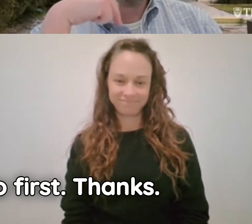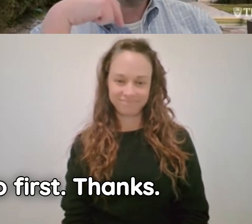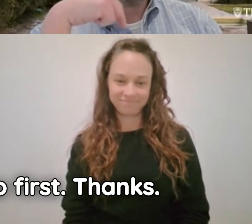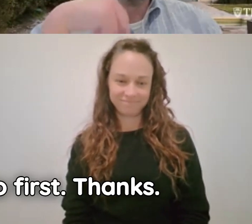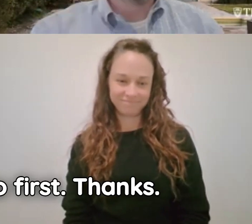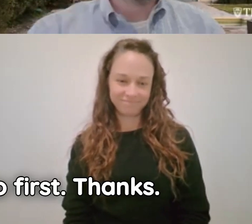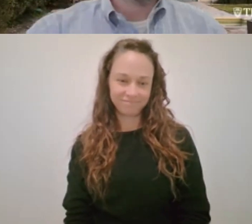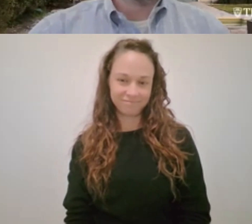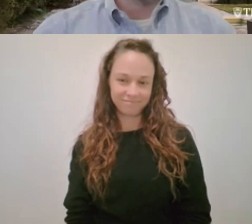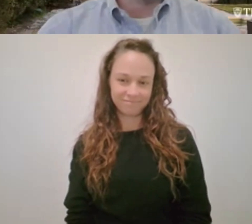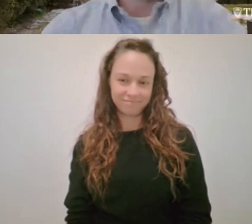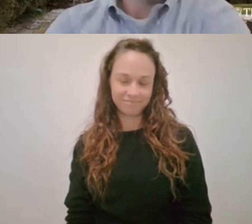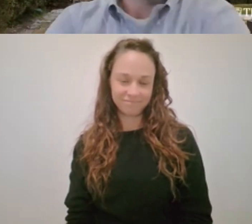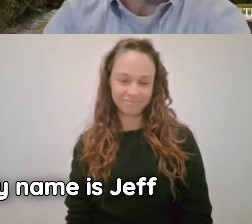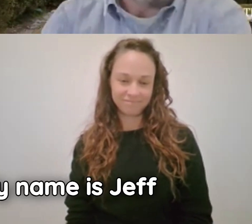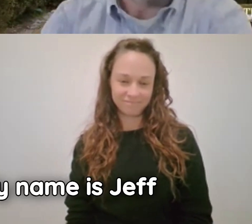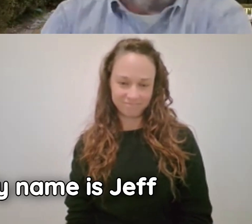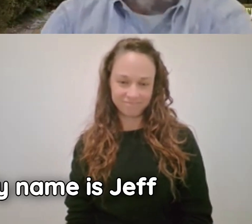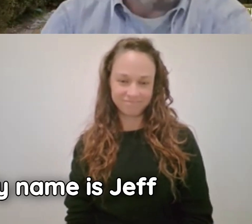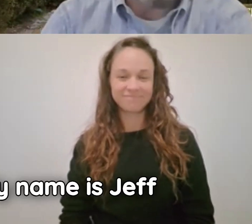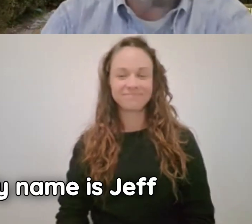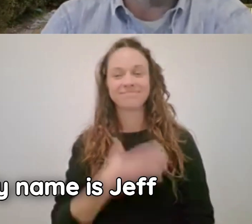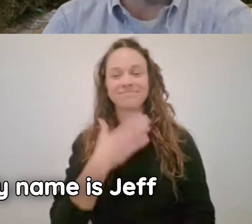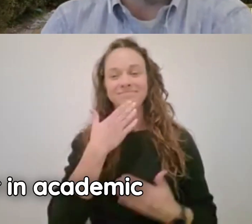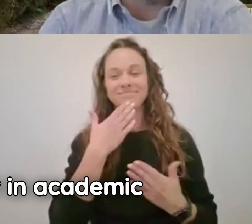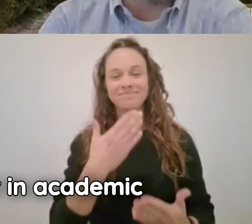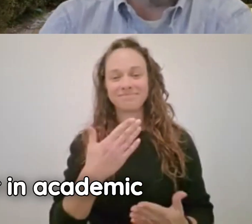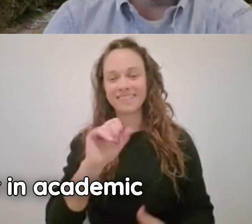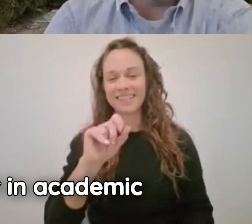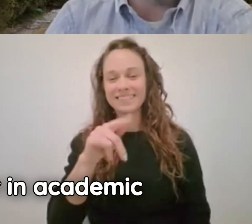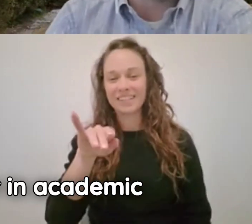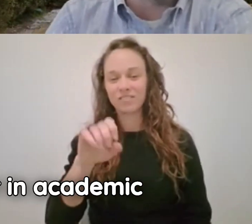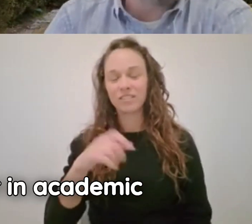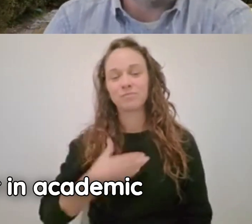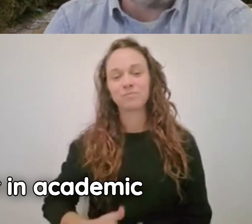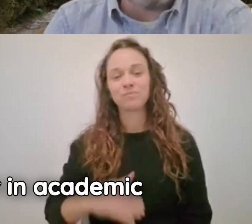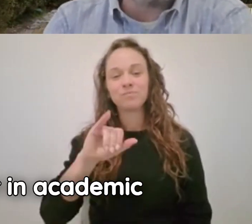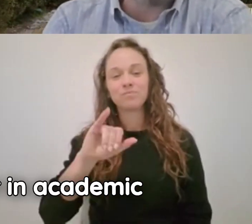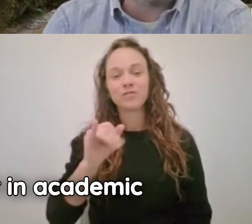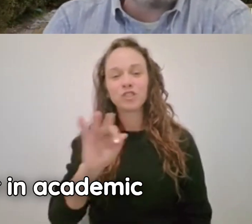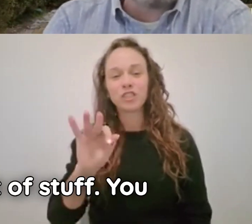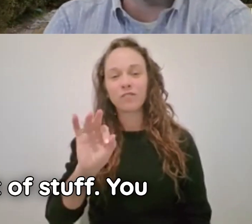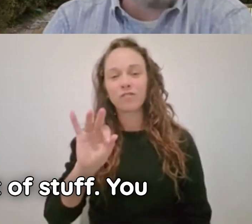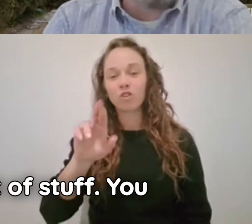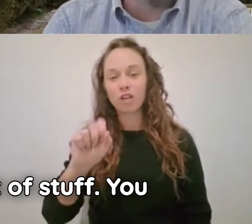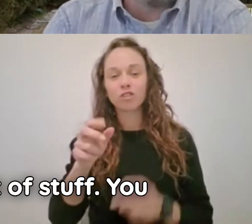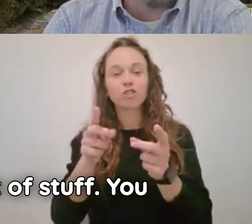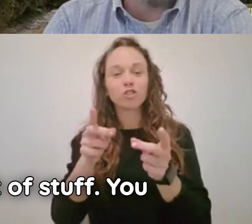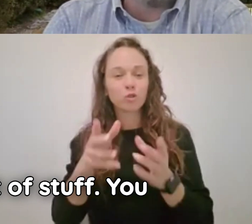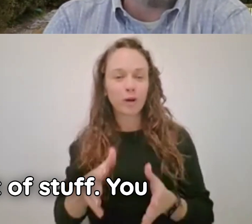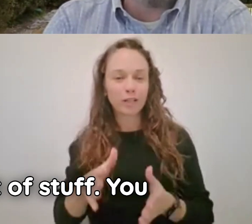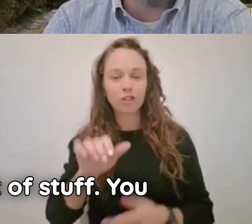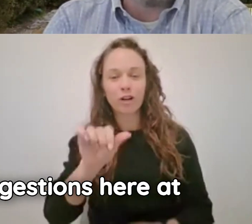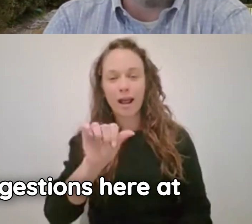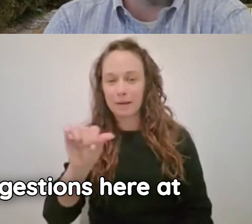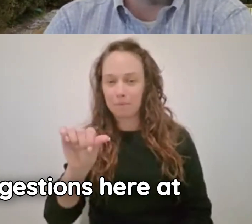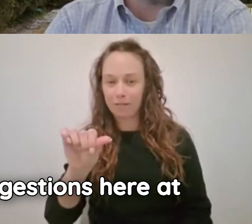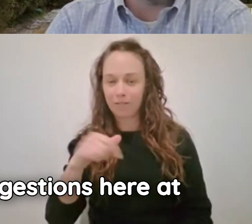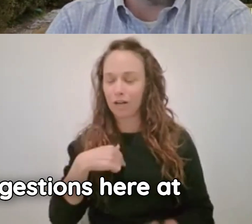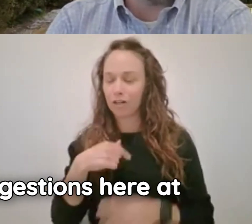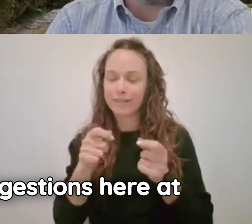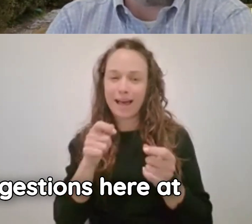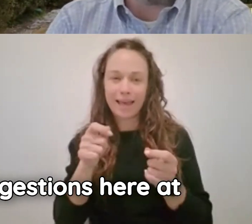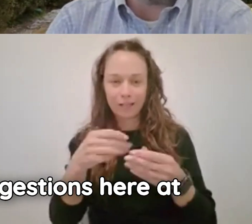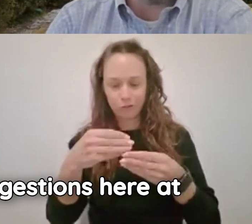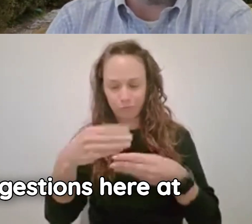go first. Thanks. Thanks, Stephanie. My name is Jeff Freels. I'm a director in academic affairs. I handle a lot of stuff. Titles